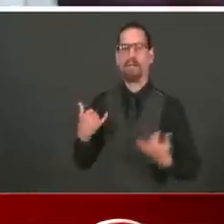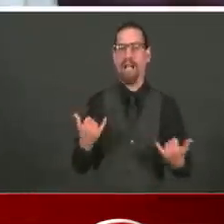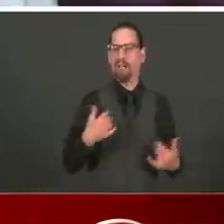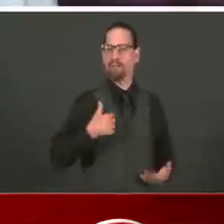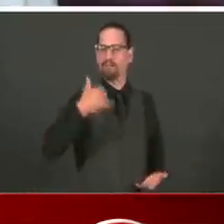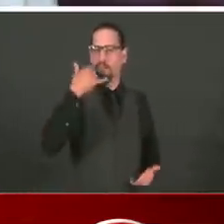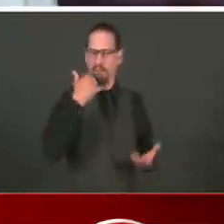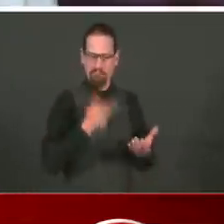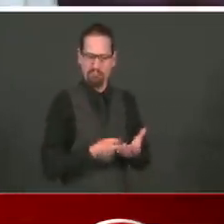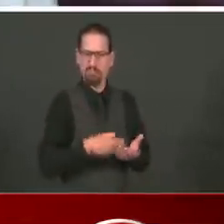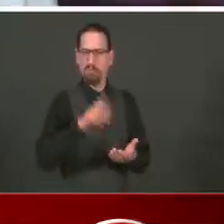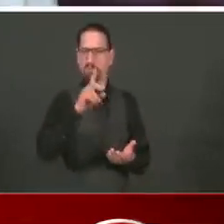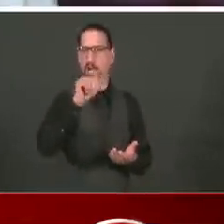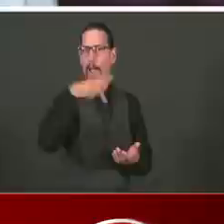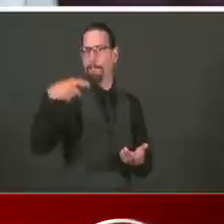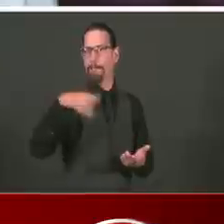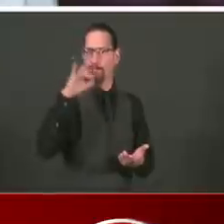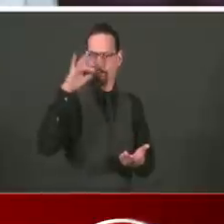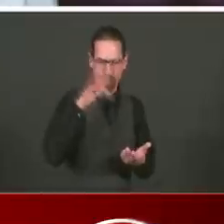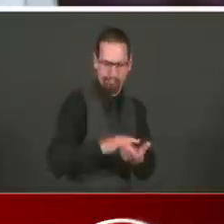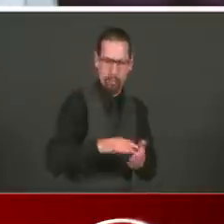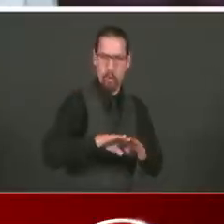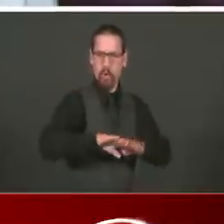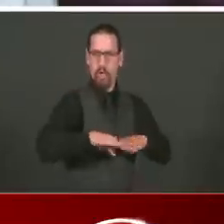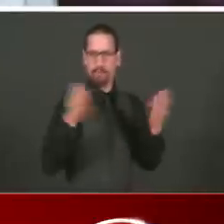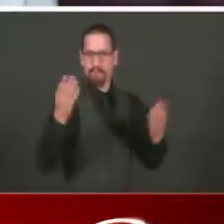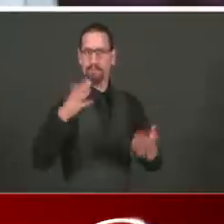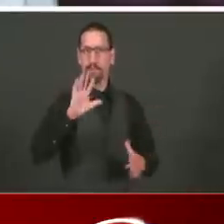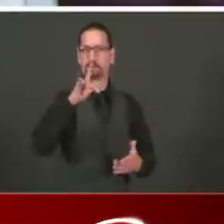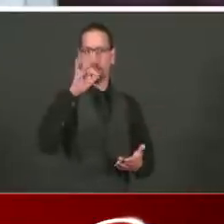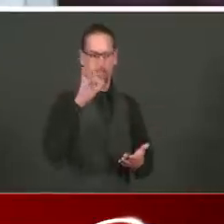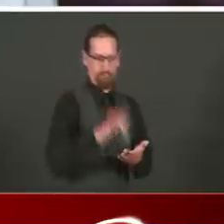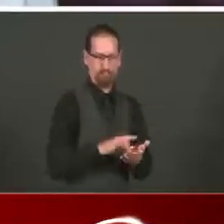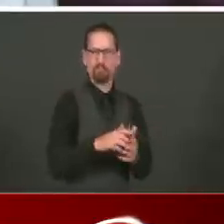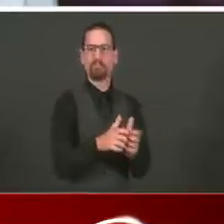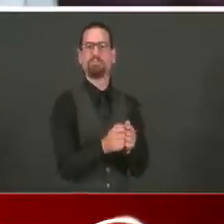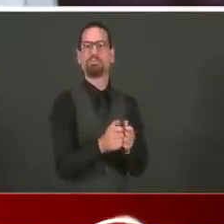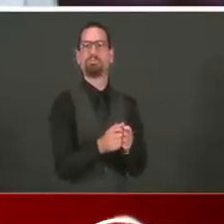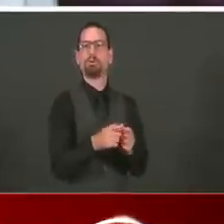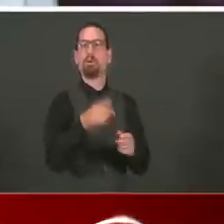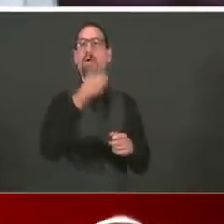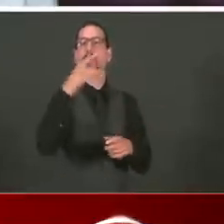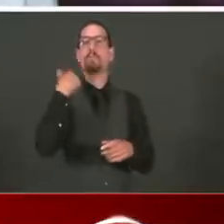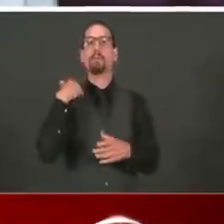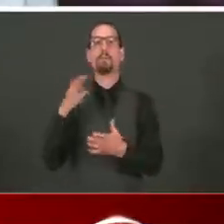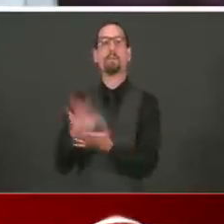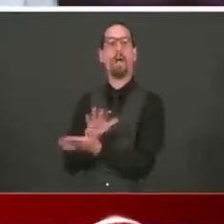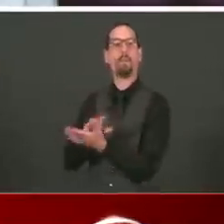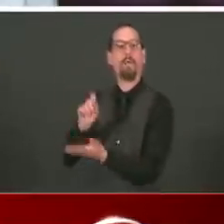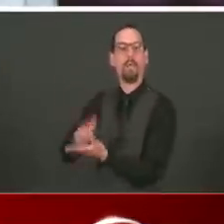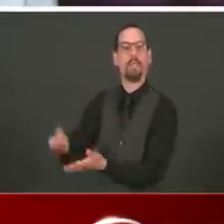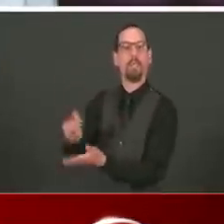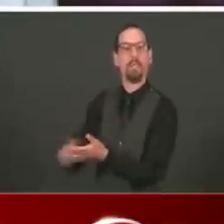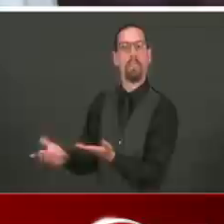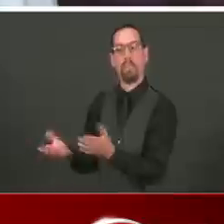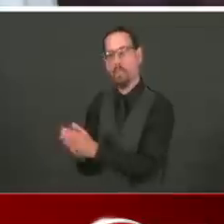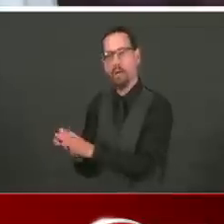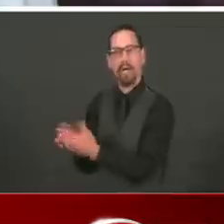are. I cannot emphasize enough, I'm begging you to please download this and use